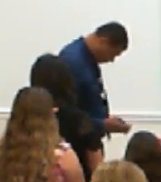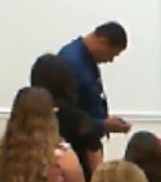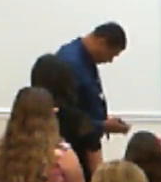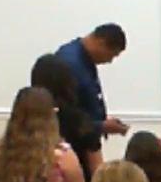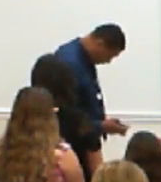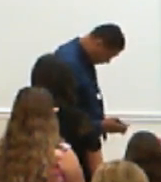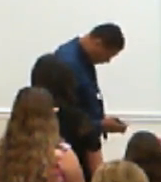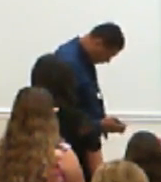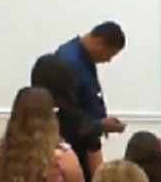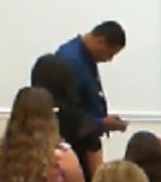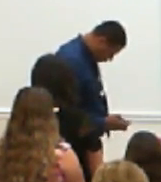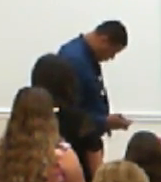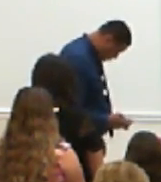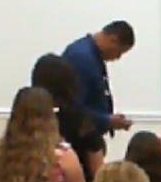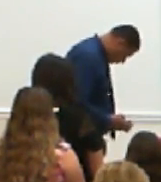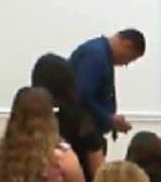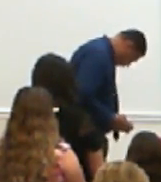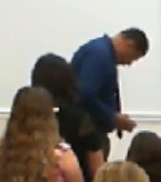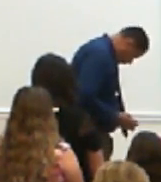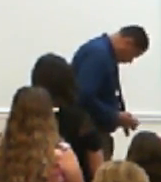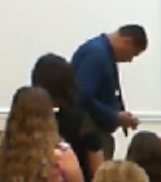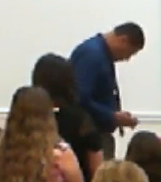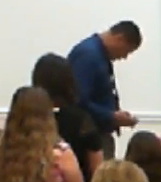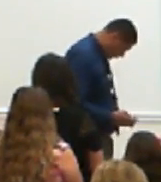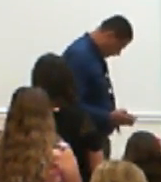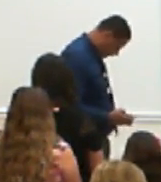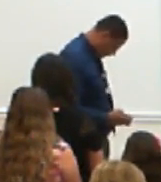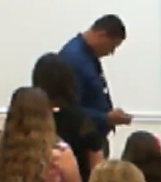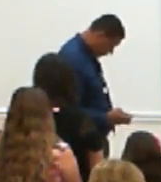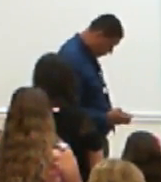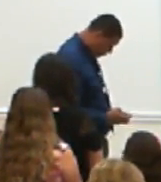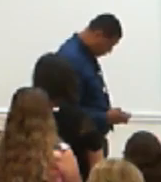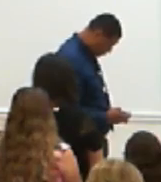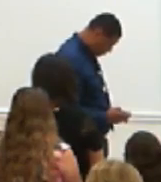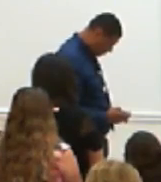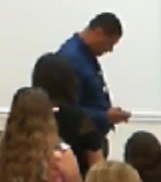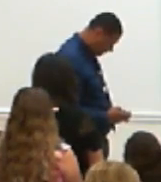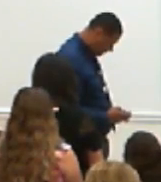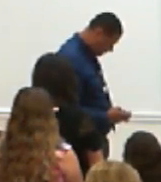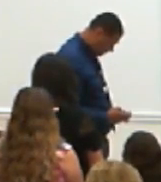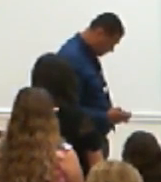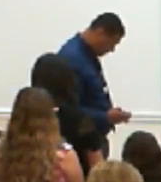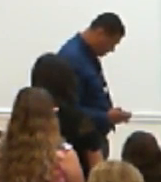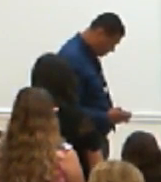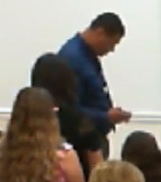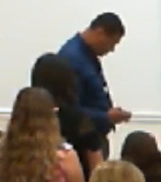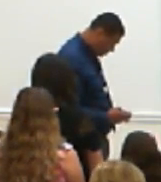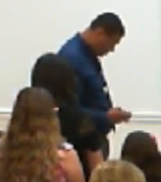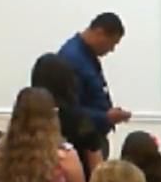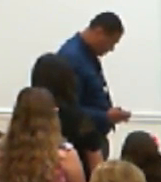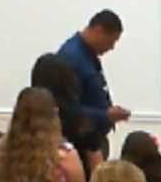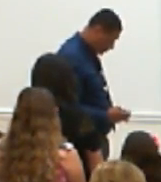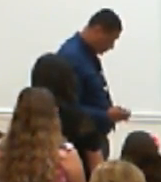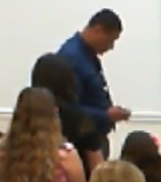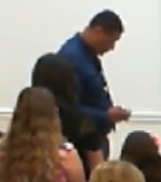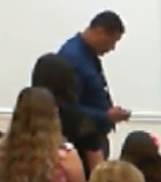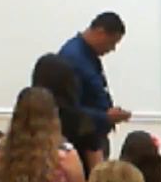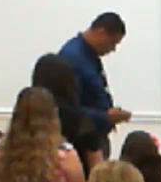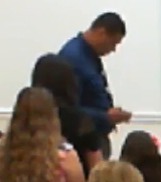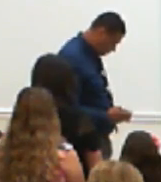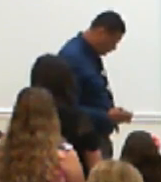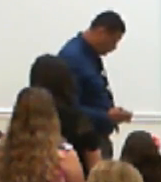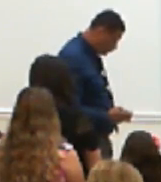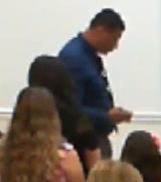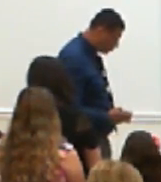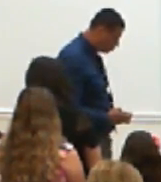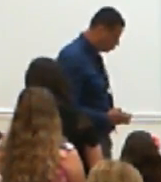God, our Eternal Father, the sweet and tender consolations of the Holy Spirit can be poured out upon us, now and